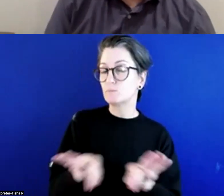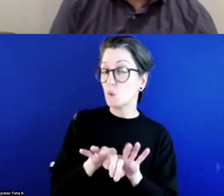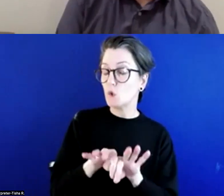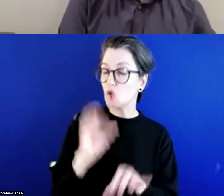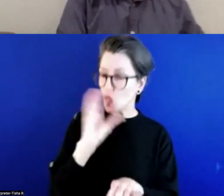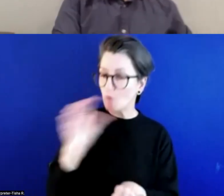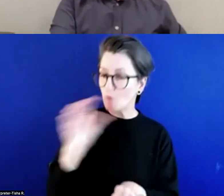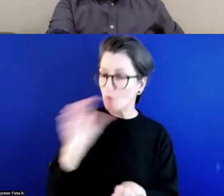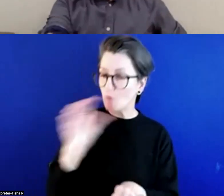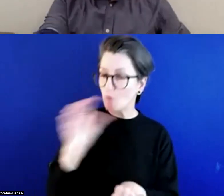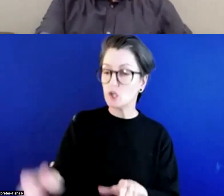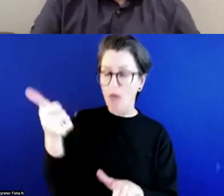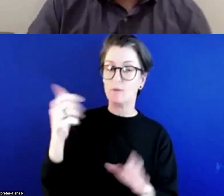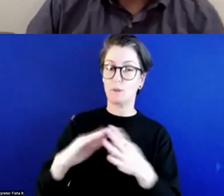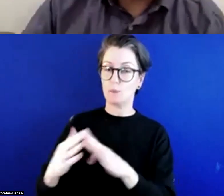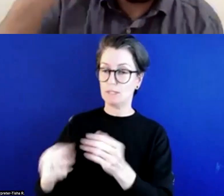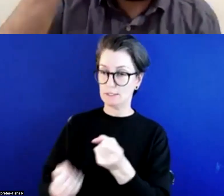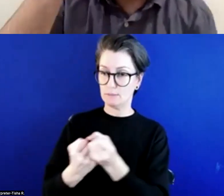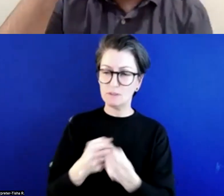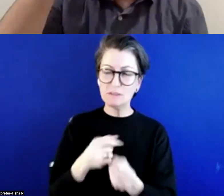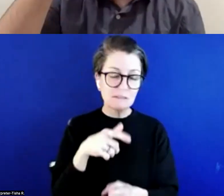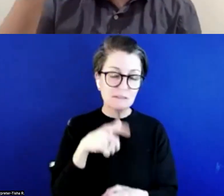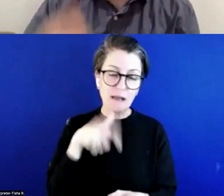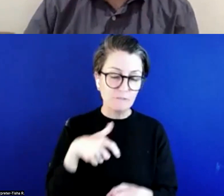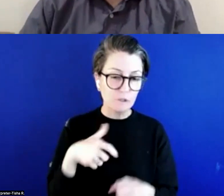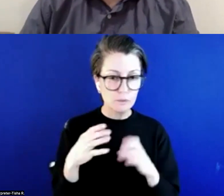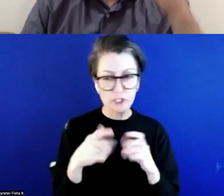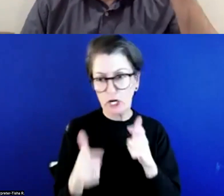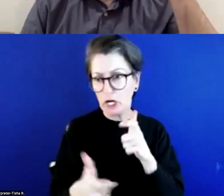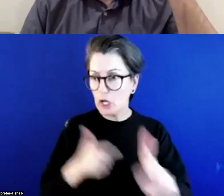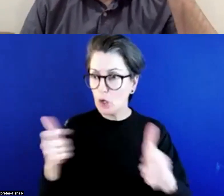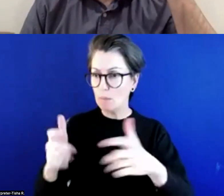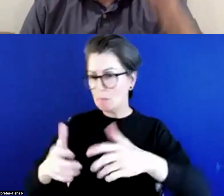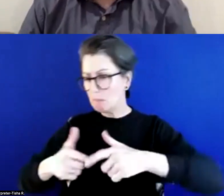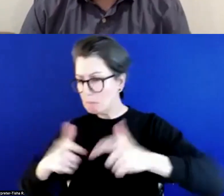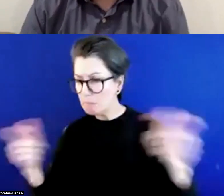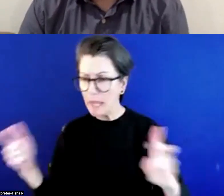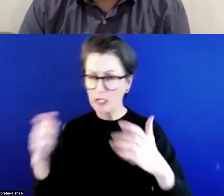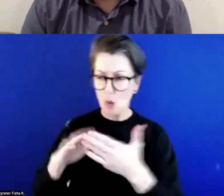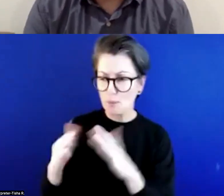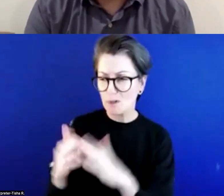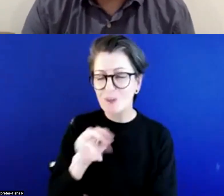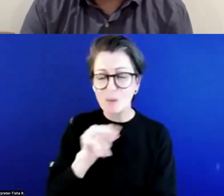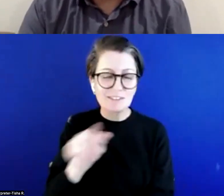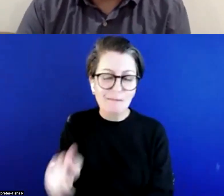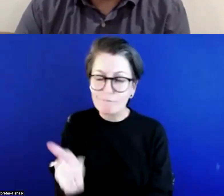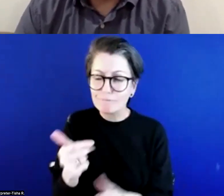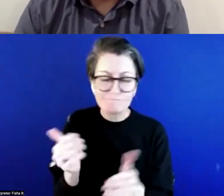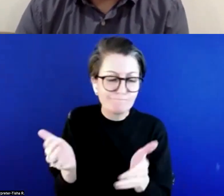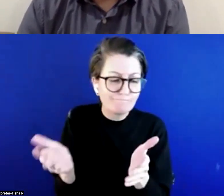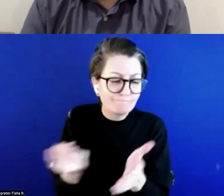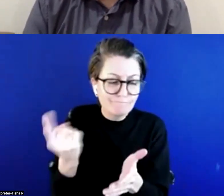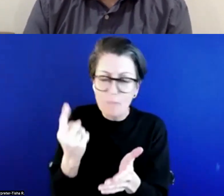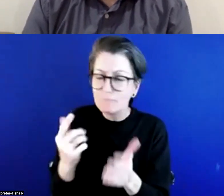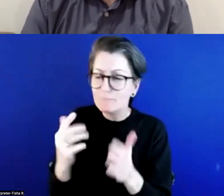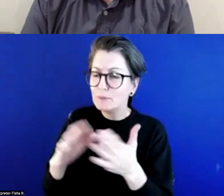support, and it doesn't need to be a vast, huge, huge community, but just some other community support, other connections,